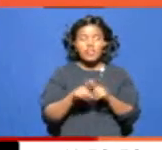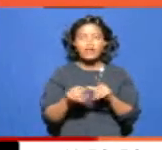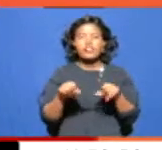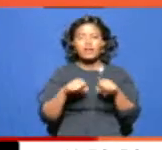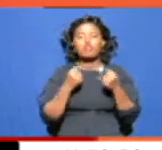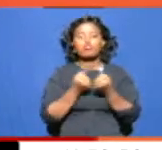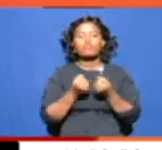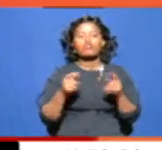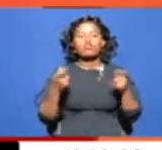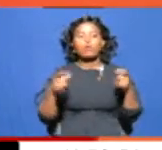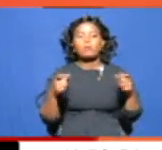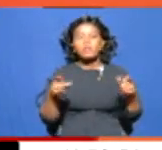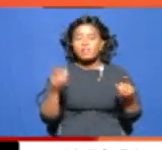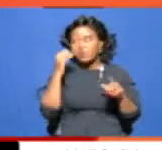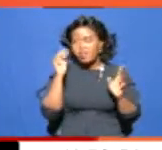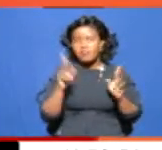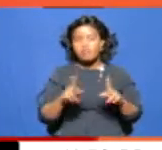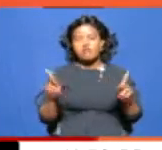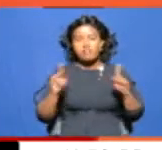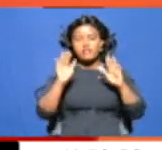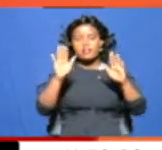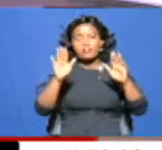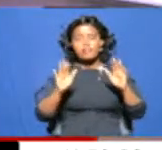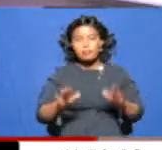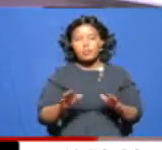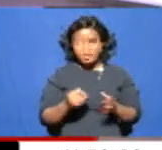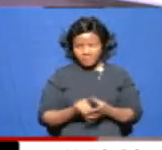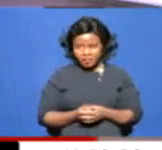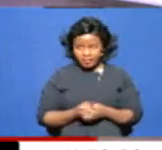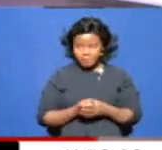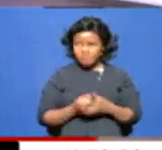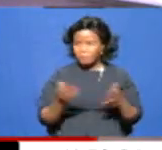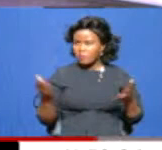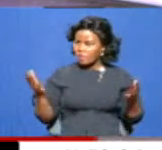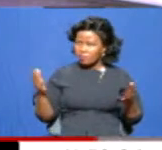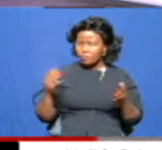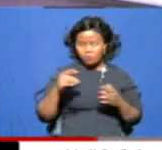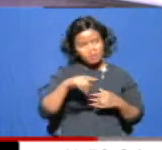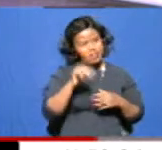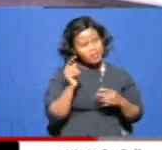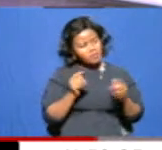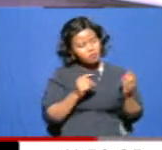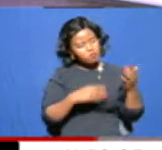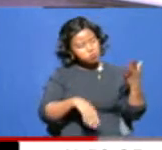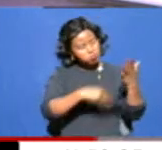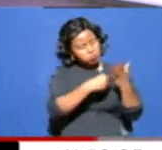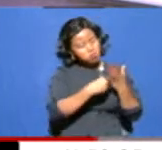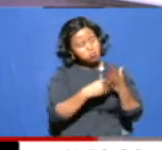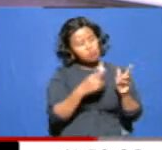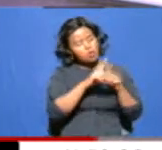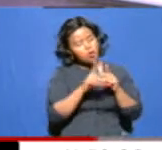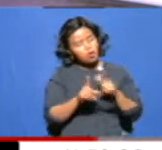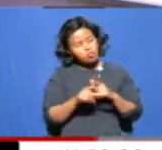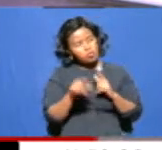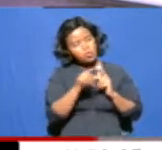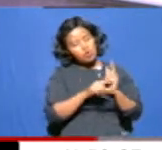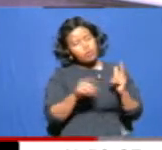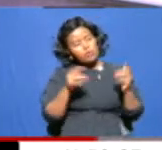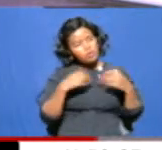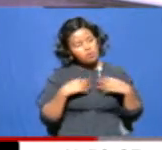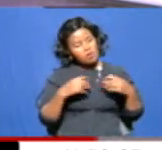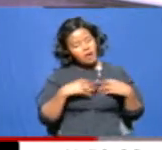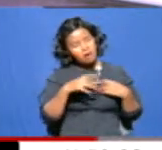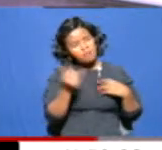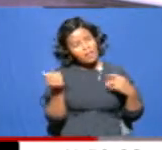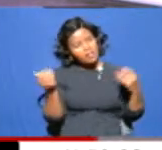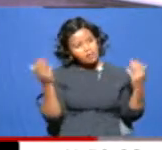tool. Okay. Yeah. Greg, your 2 cents on in regards to that, and then we'll have Bramwell wind up with